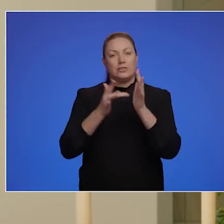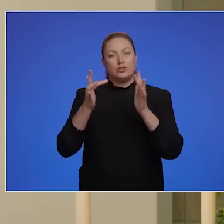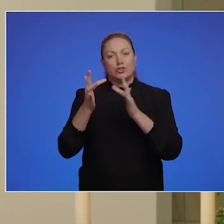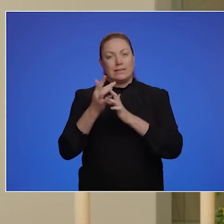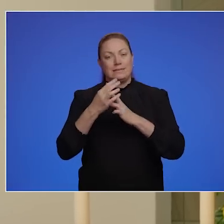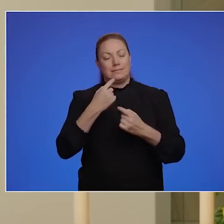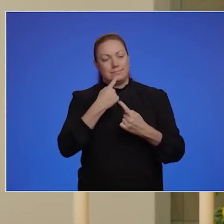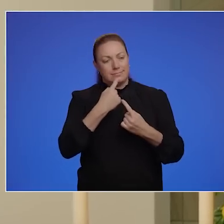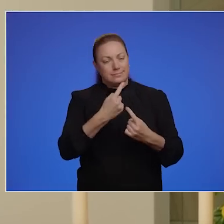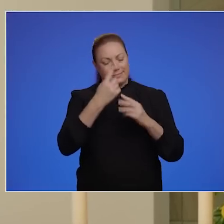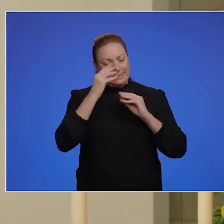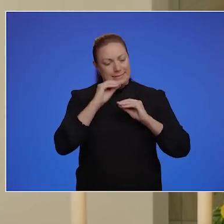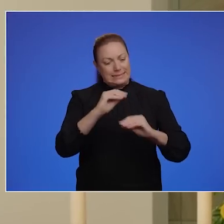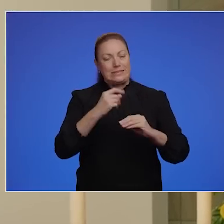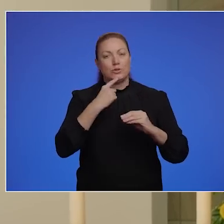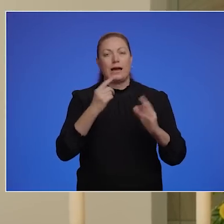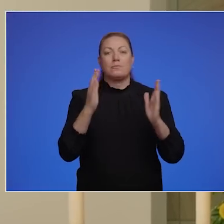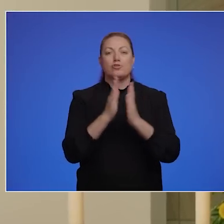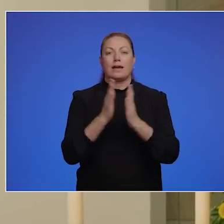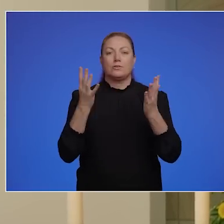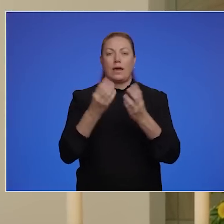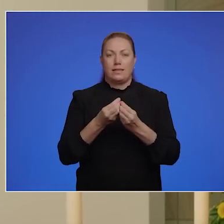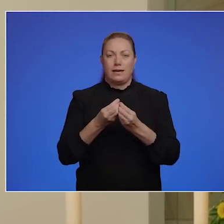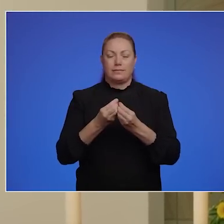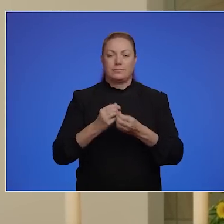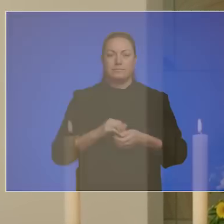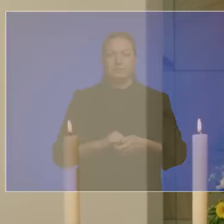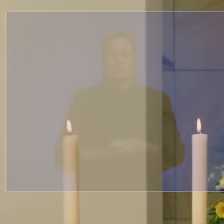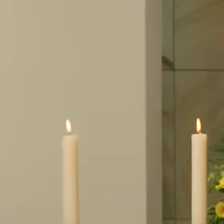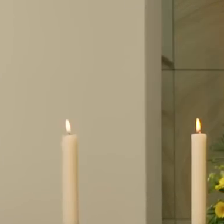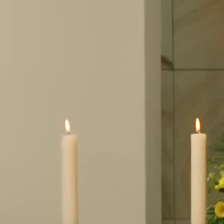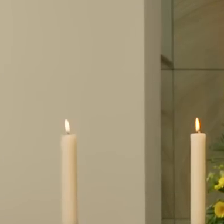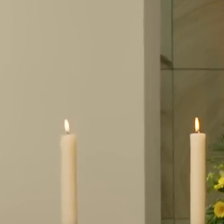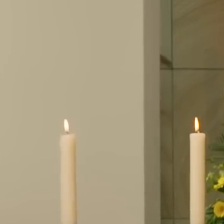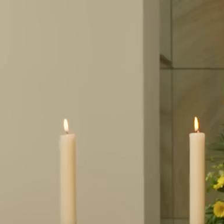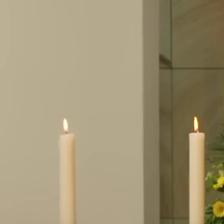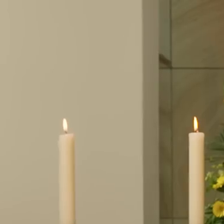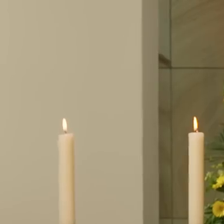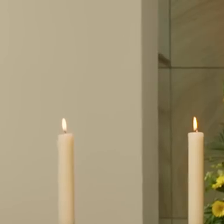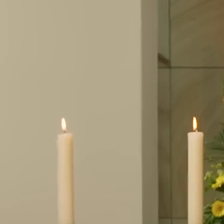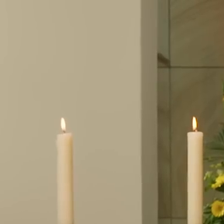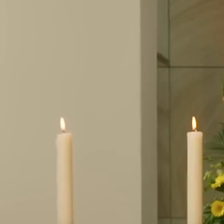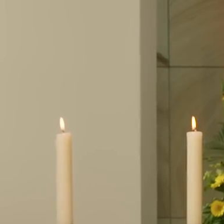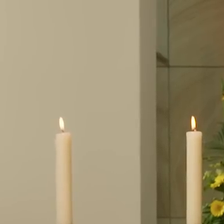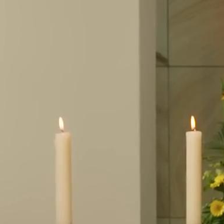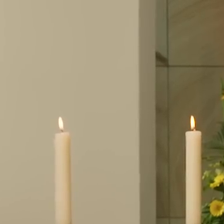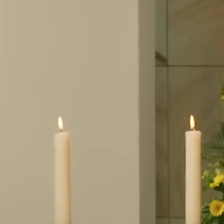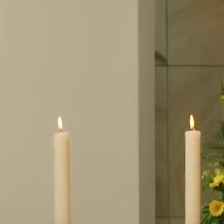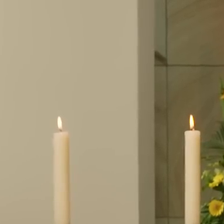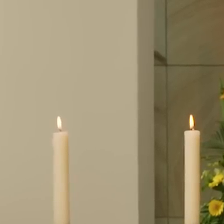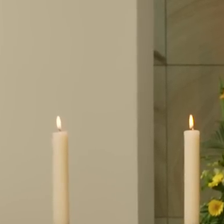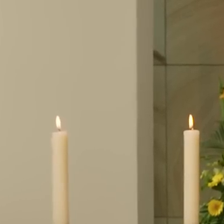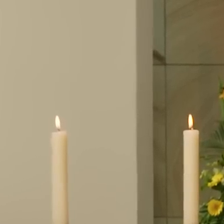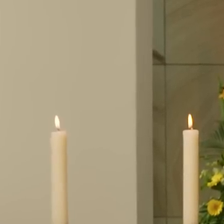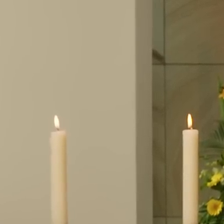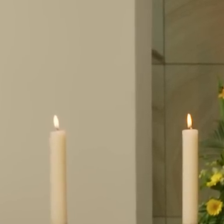At the Saviour's command, informed by divine teaching, we dare to say, Our Father, who art in heaven, hallowed